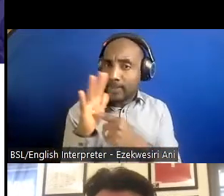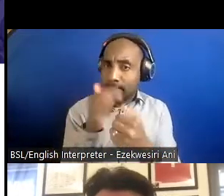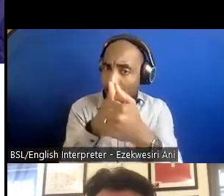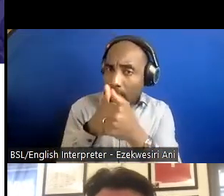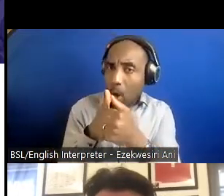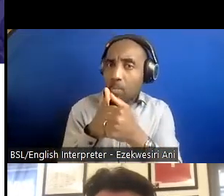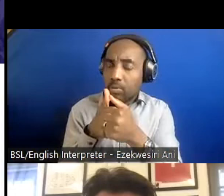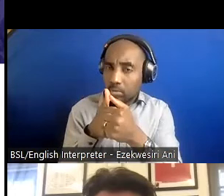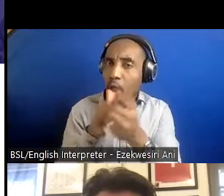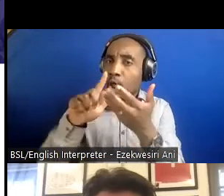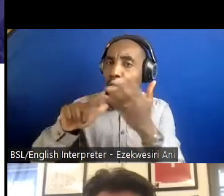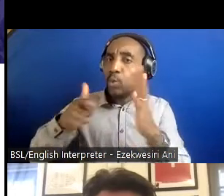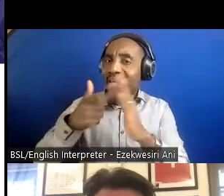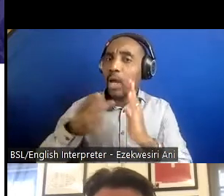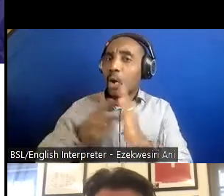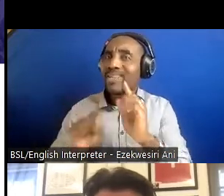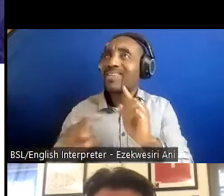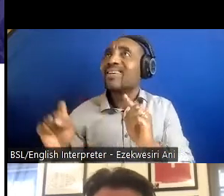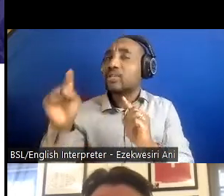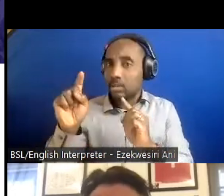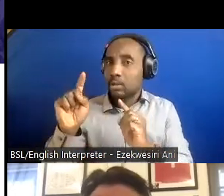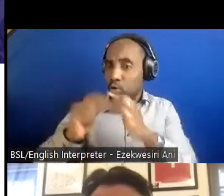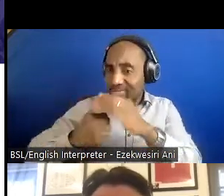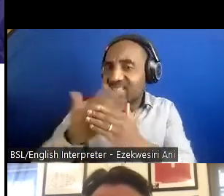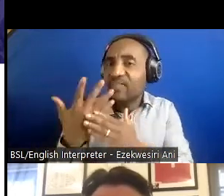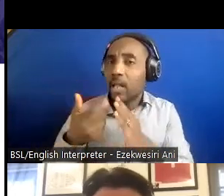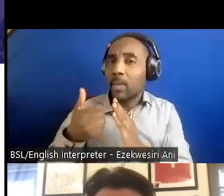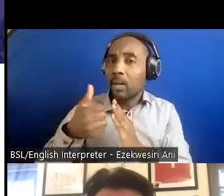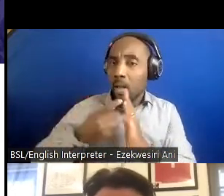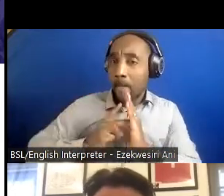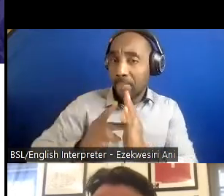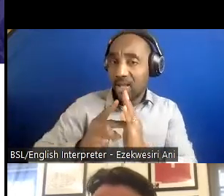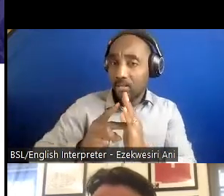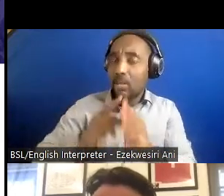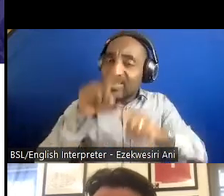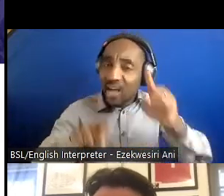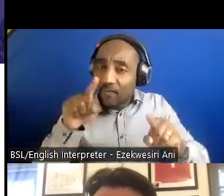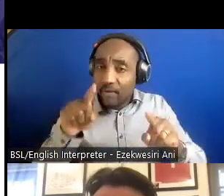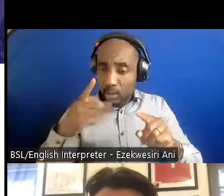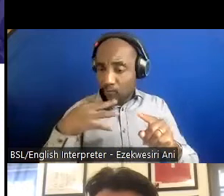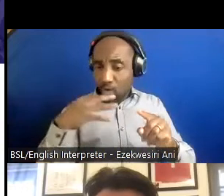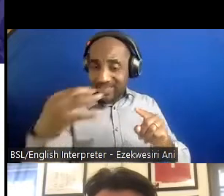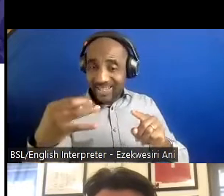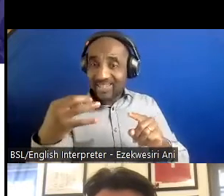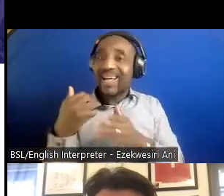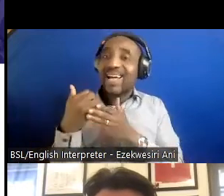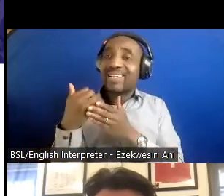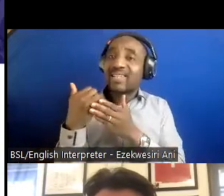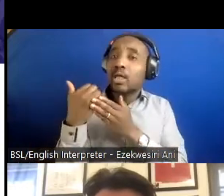in the development of these plans. And diversity of representation and thought is something this government feels strongly